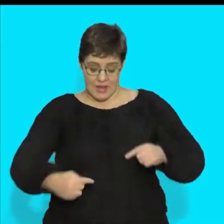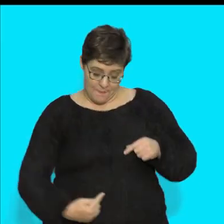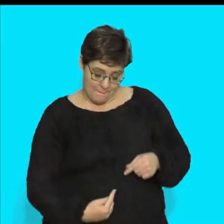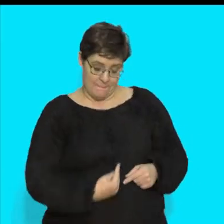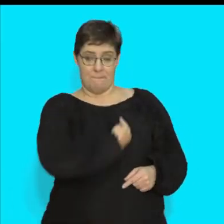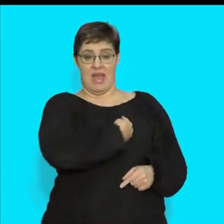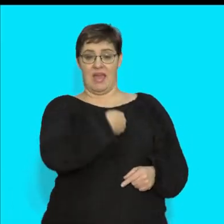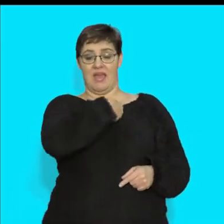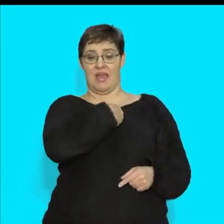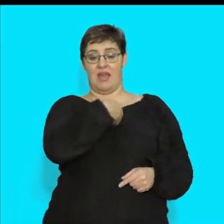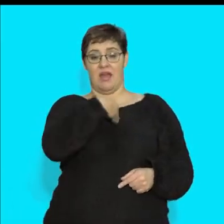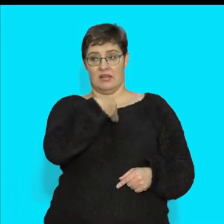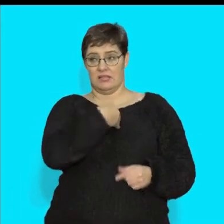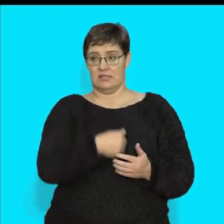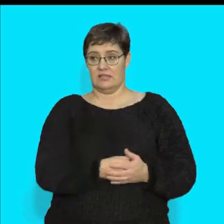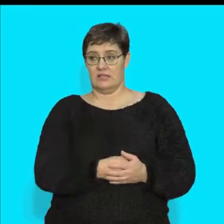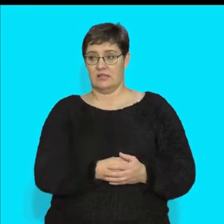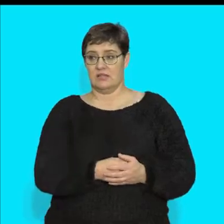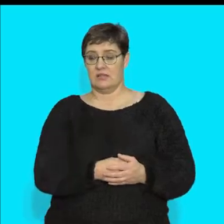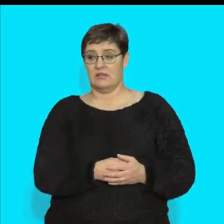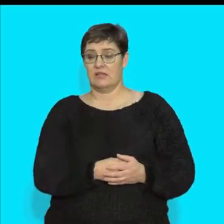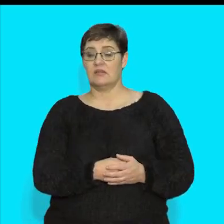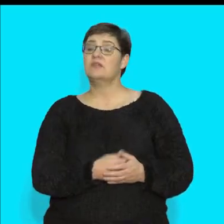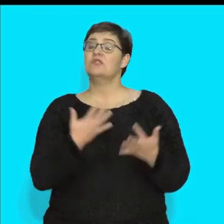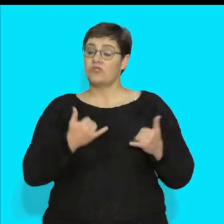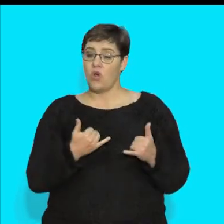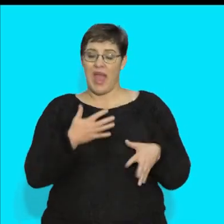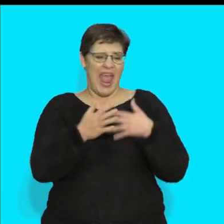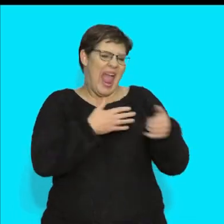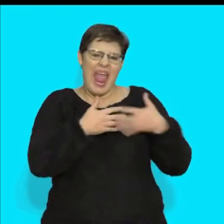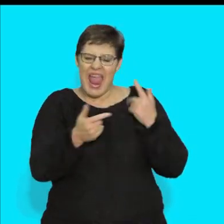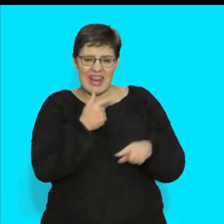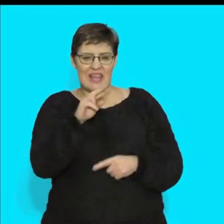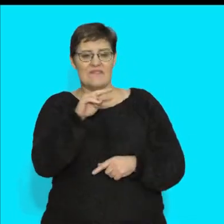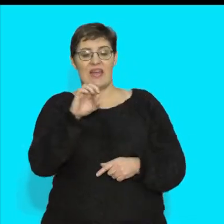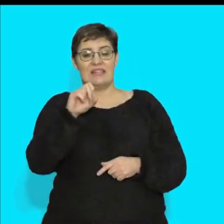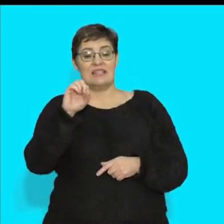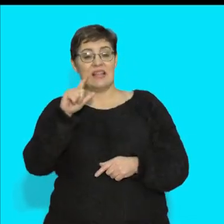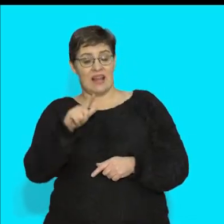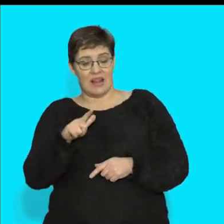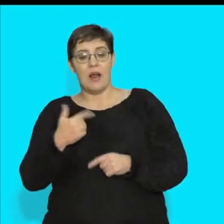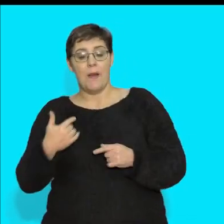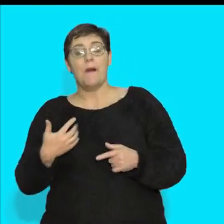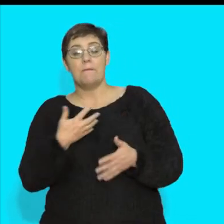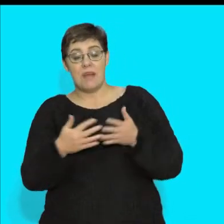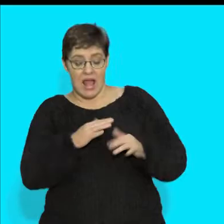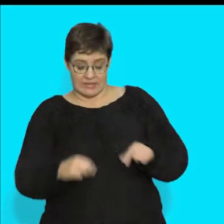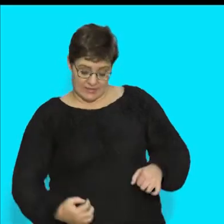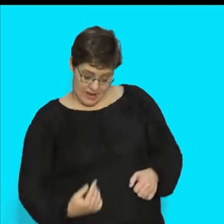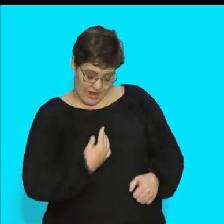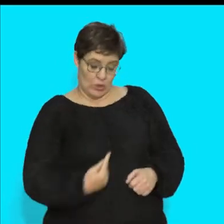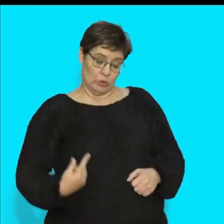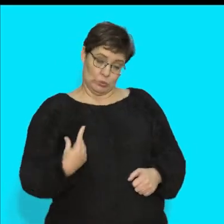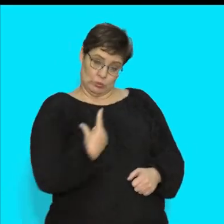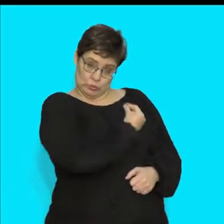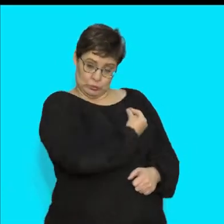heart. So again, what's going to happen is, right, any kind of vessel bringing blood